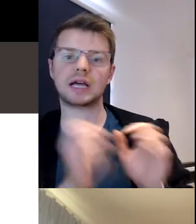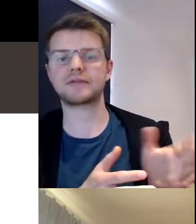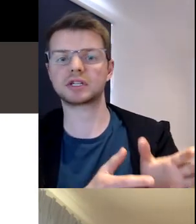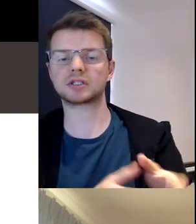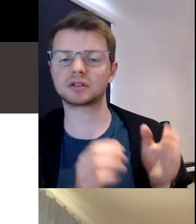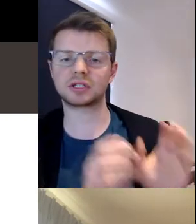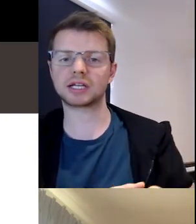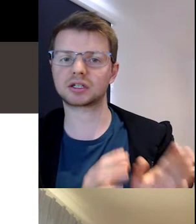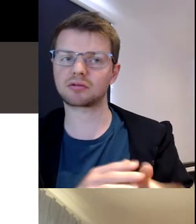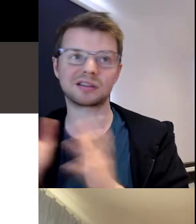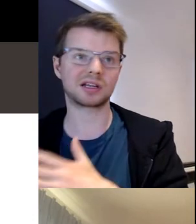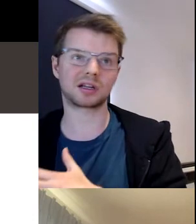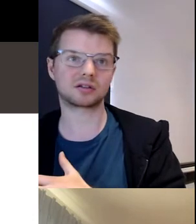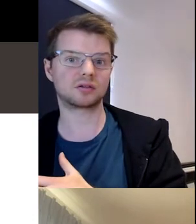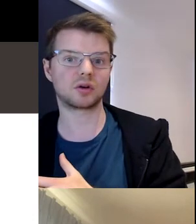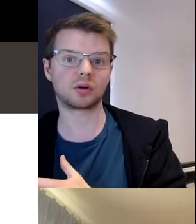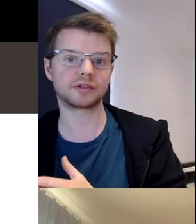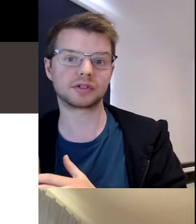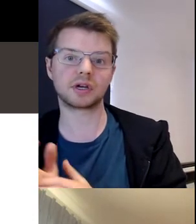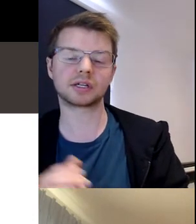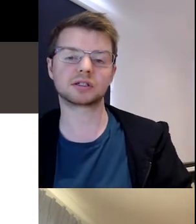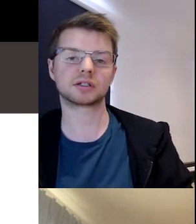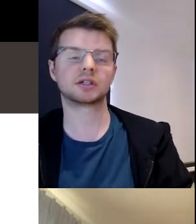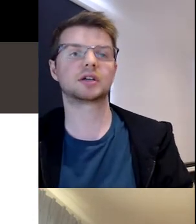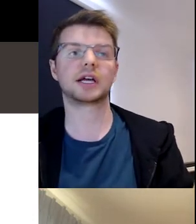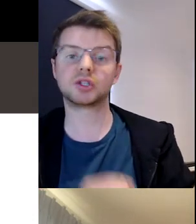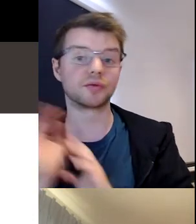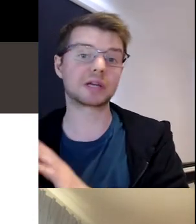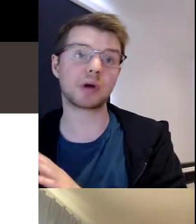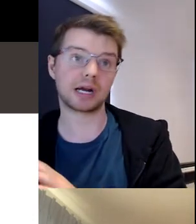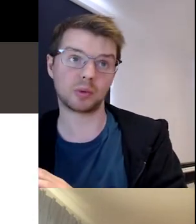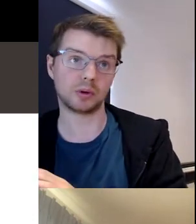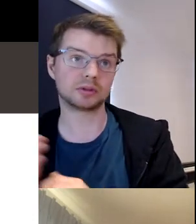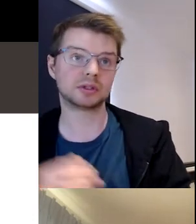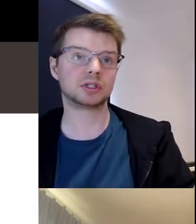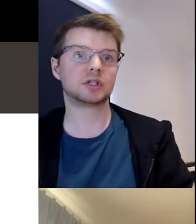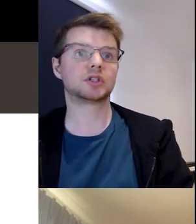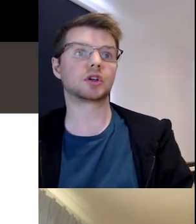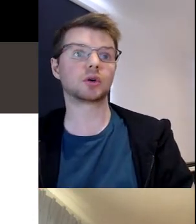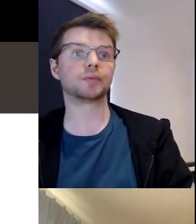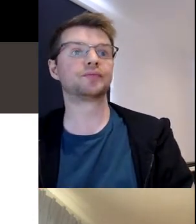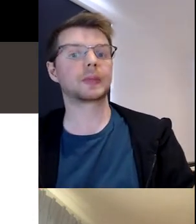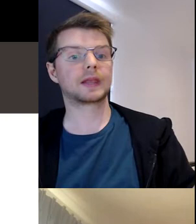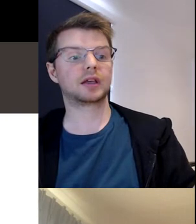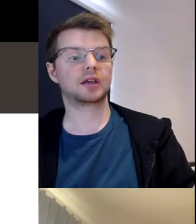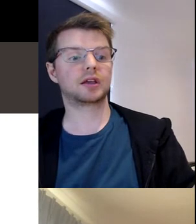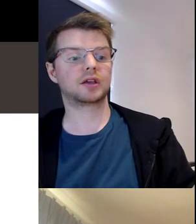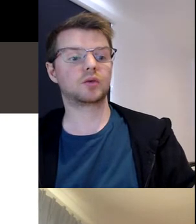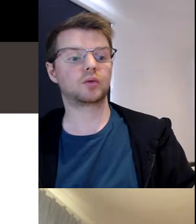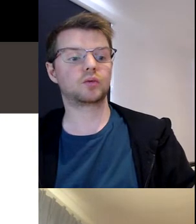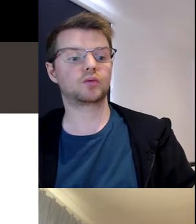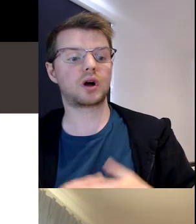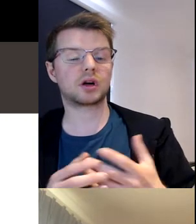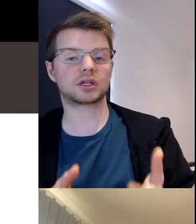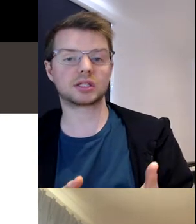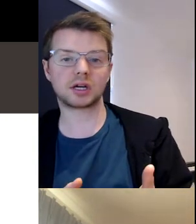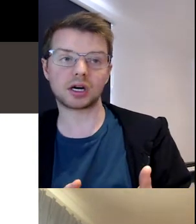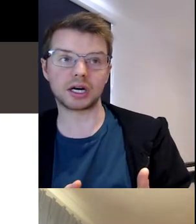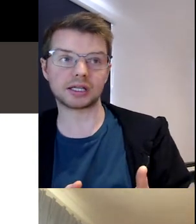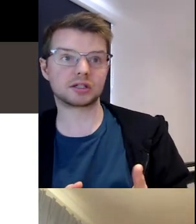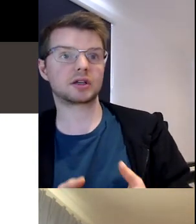on, have I registered? Yes, great. Then I go off and don't think about it anymore. So